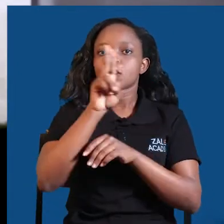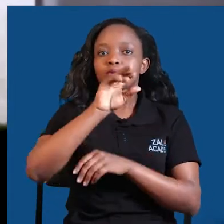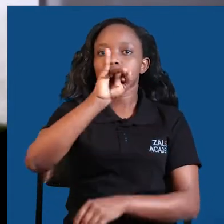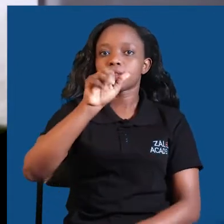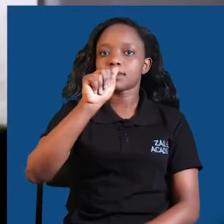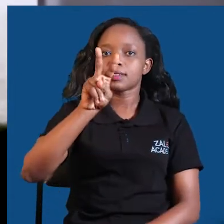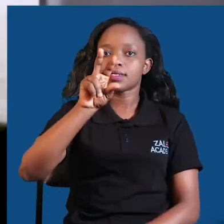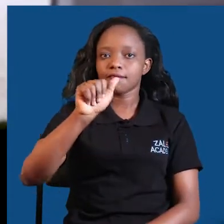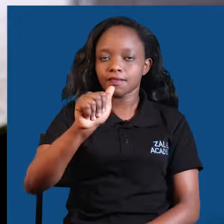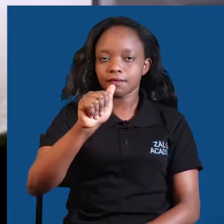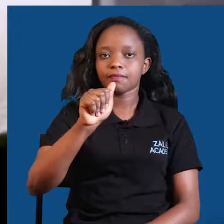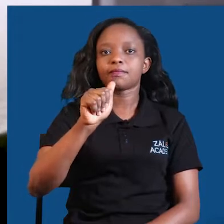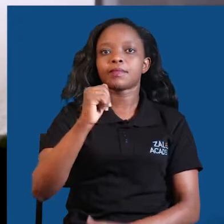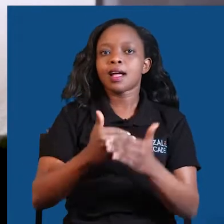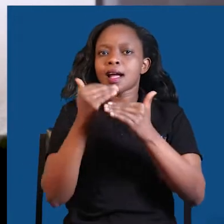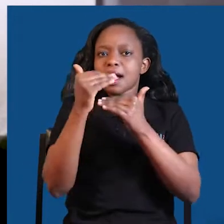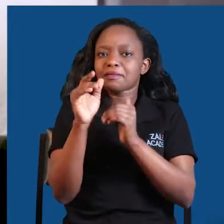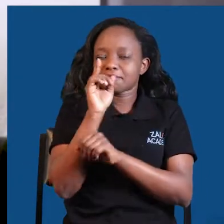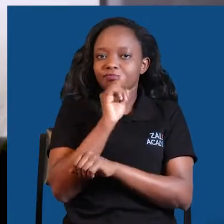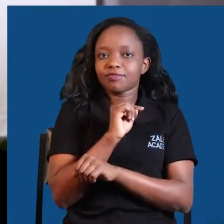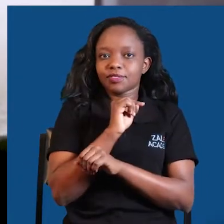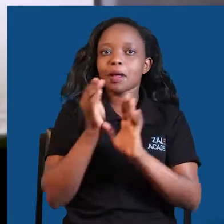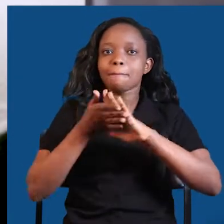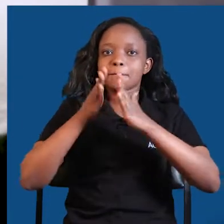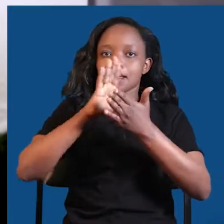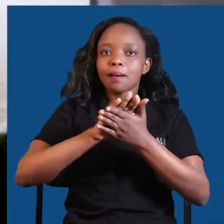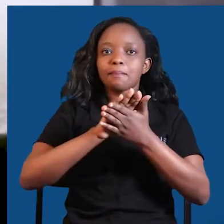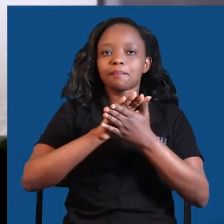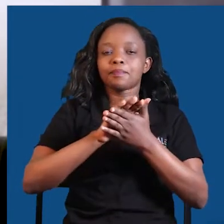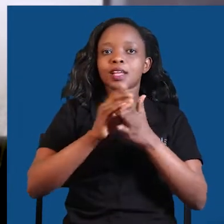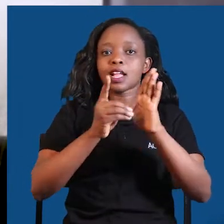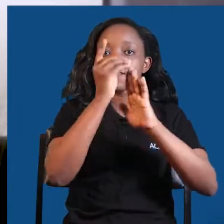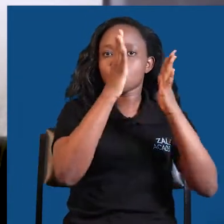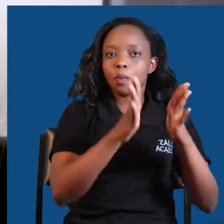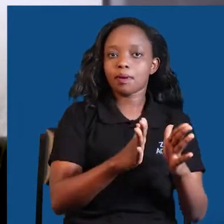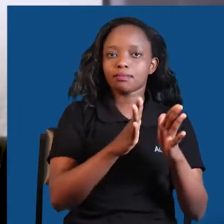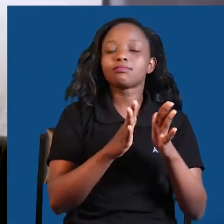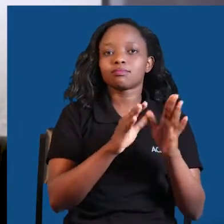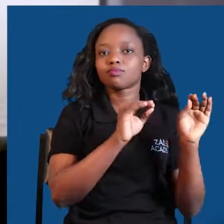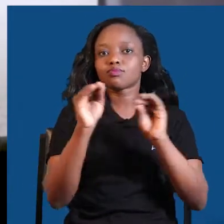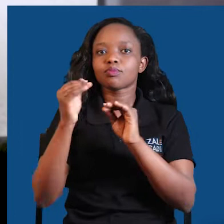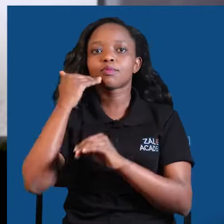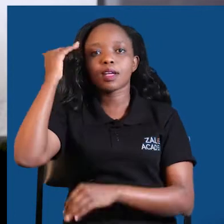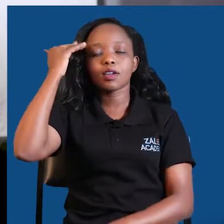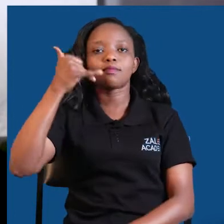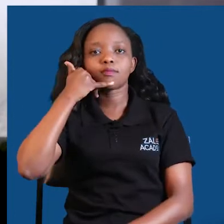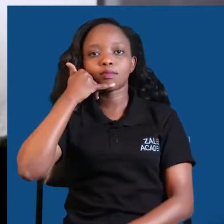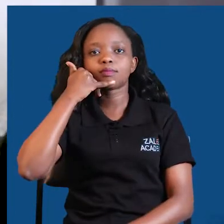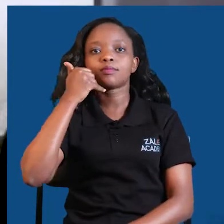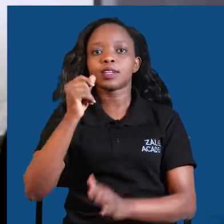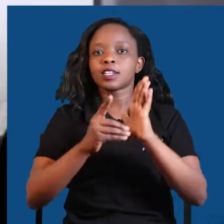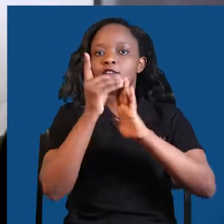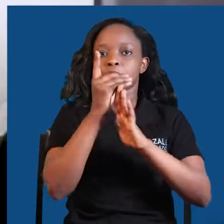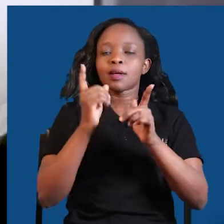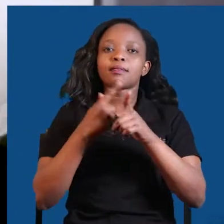that is using JavaScript and React Native. After that, after becoming a cross-platform developer, you go to head of mobile